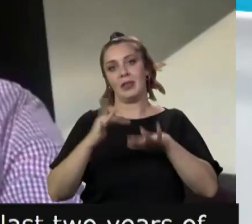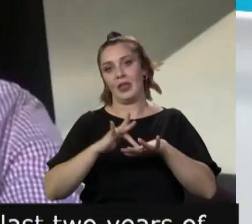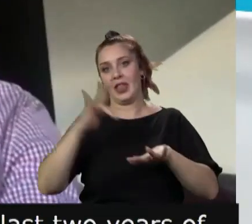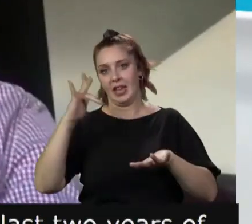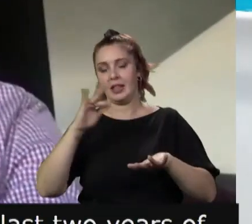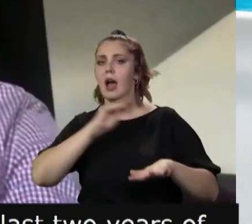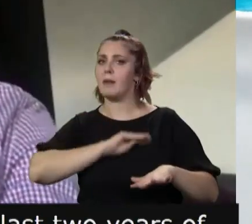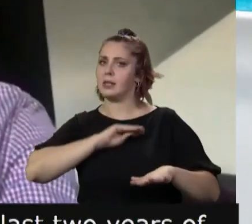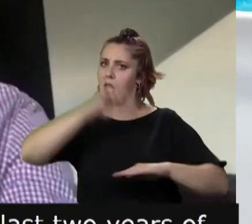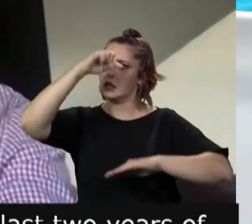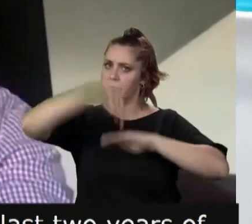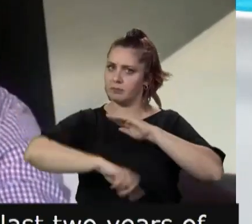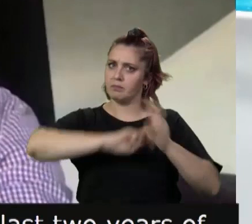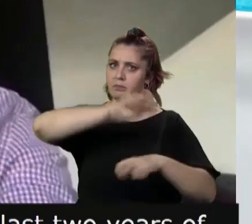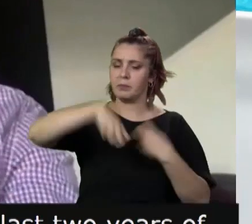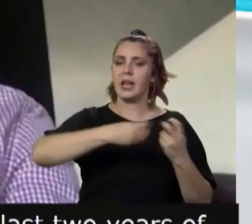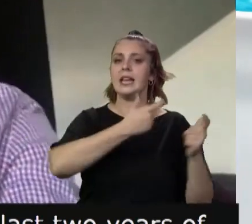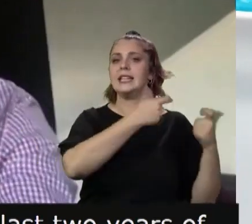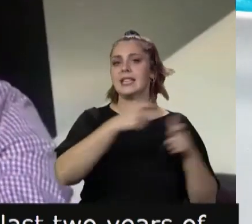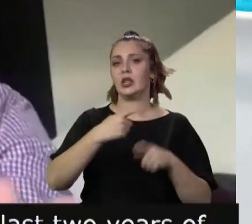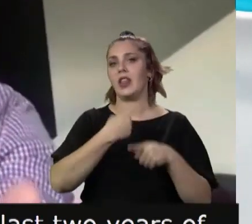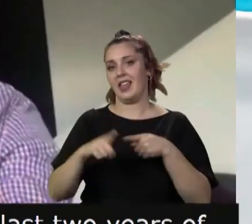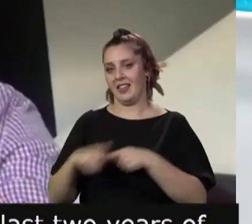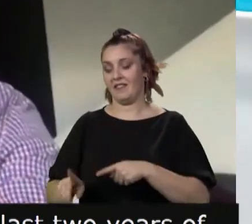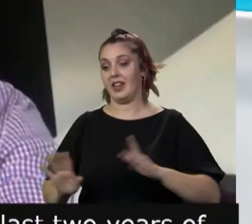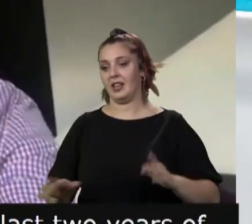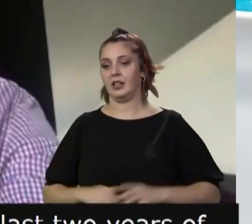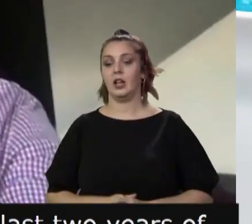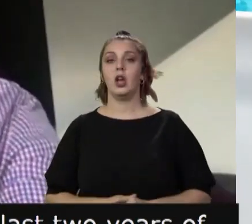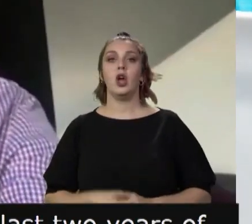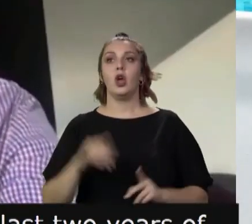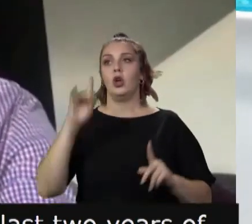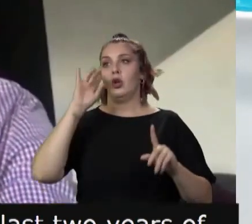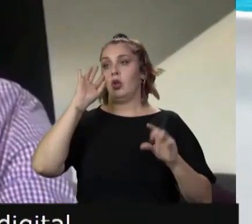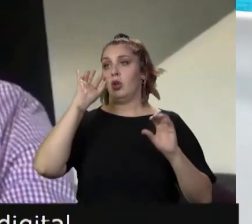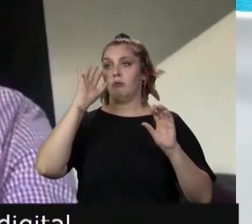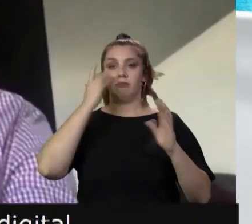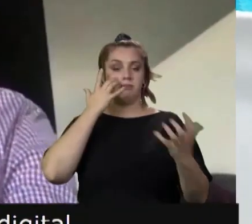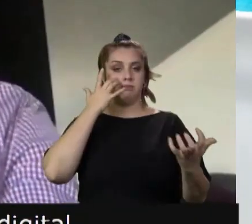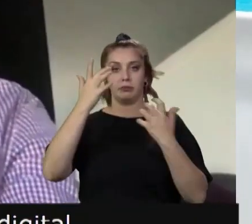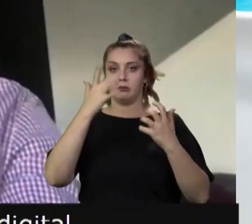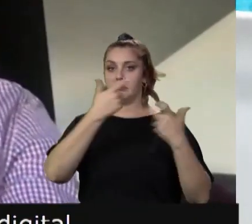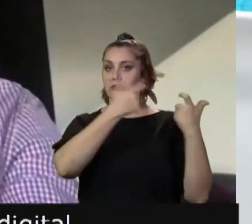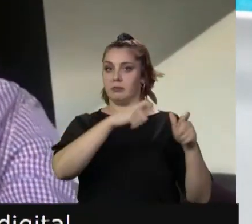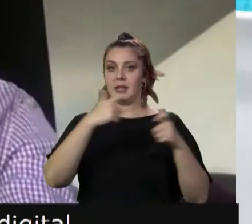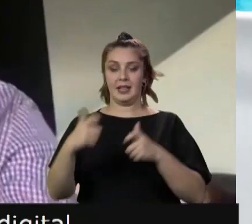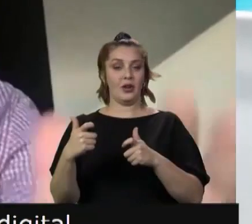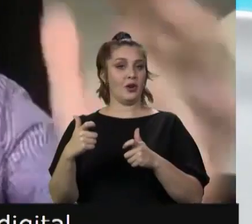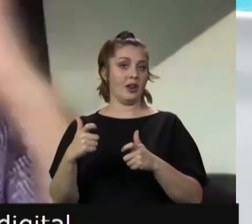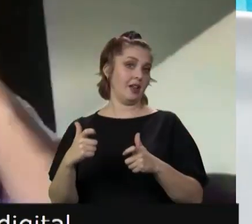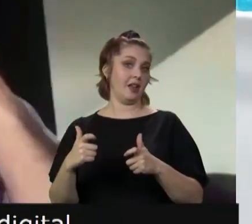helped into a digital transformation that is quite deep in many different sectors. Well, this